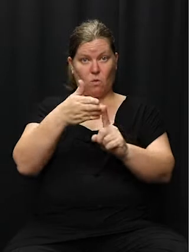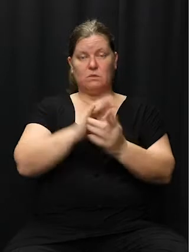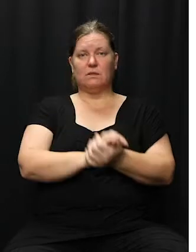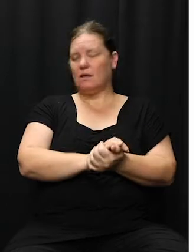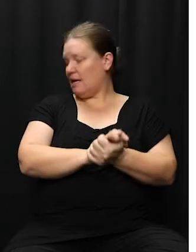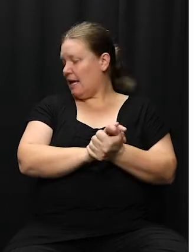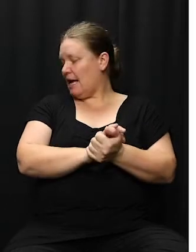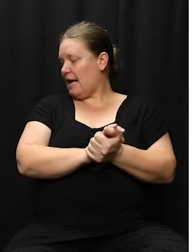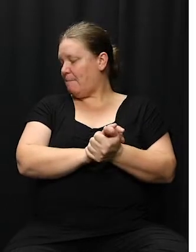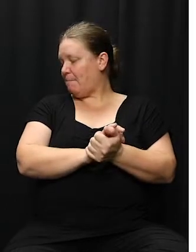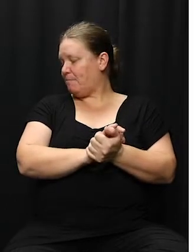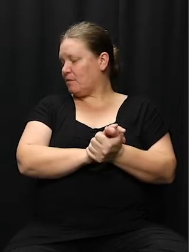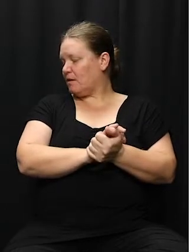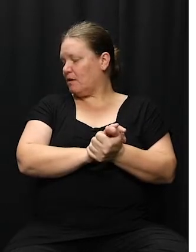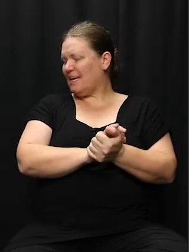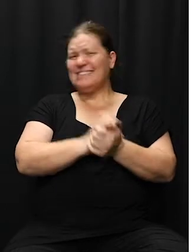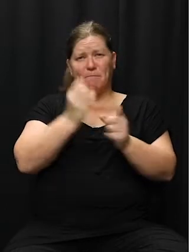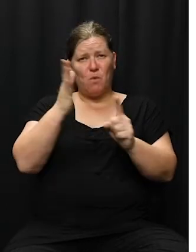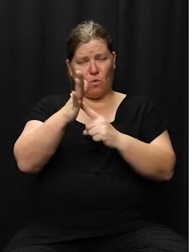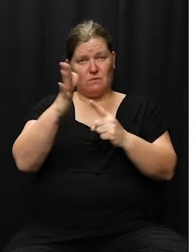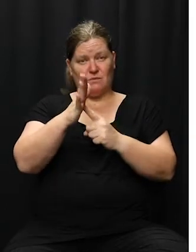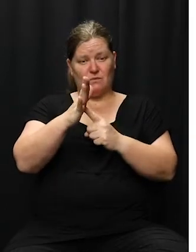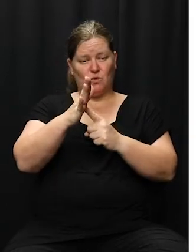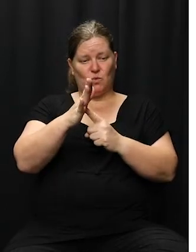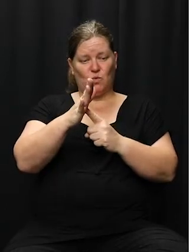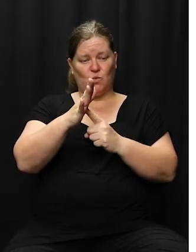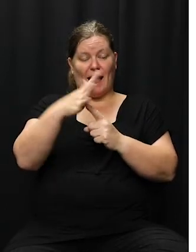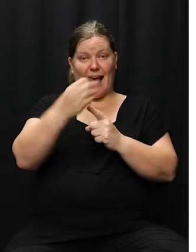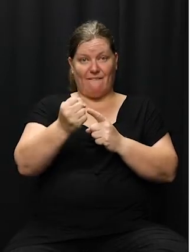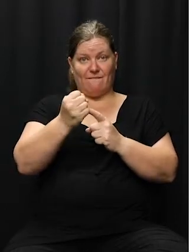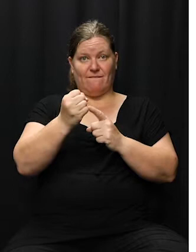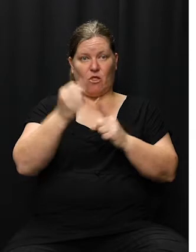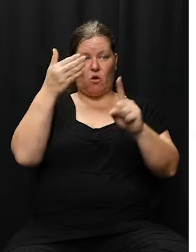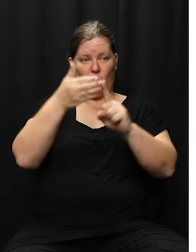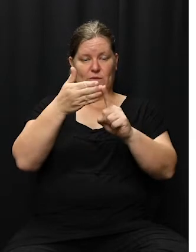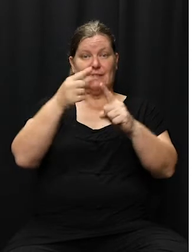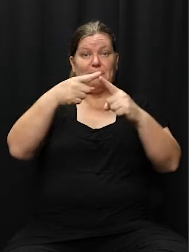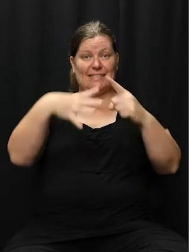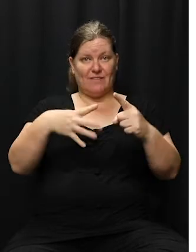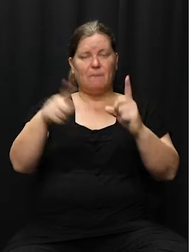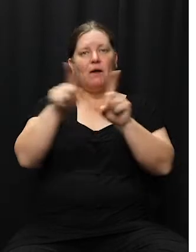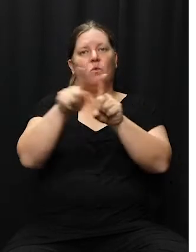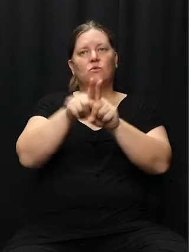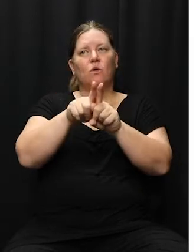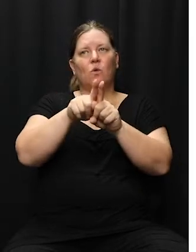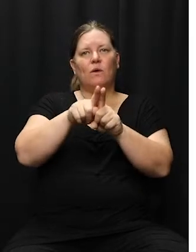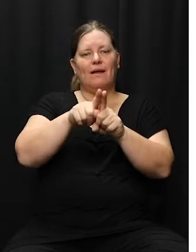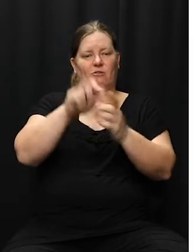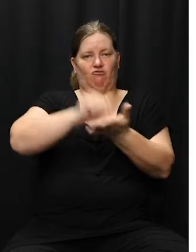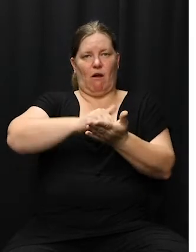How do you make SMART goals, or why? It's really important that we have goals, very specific